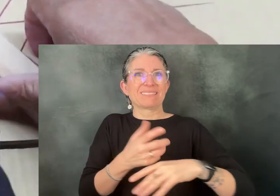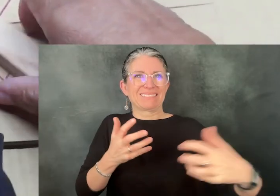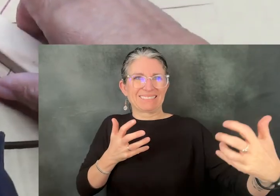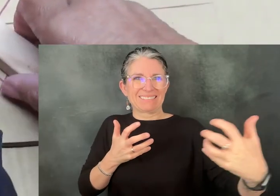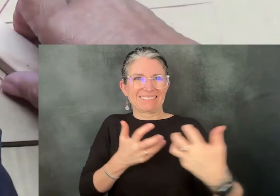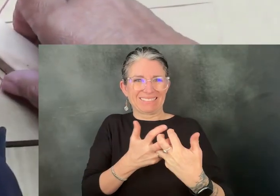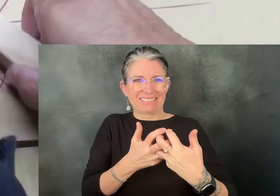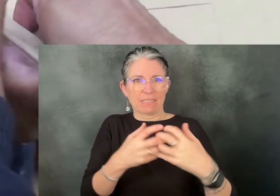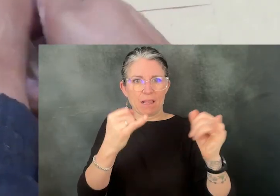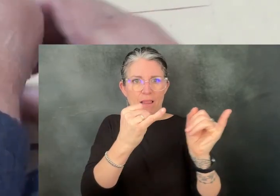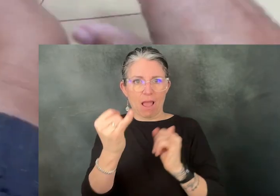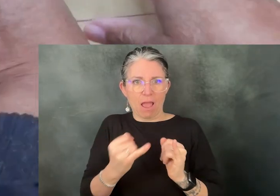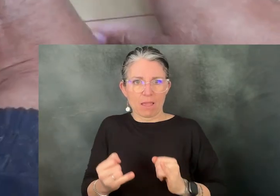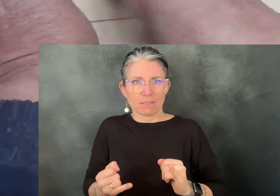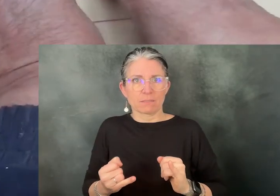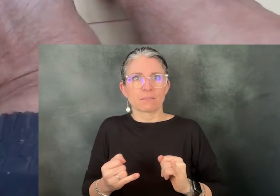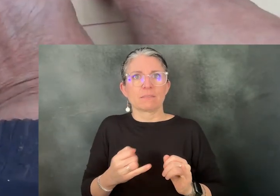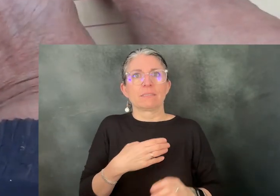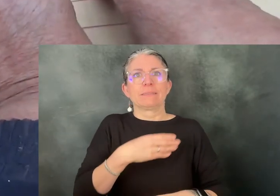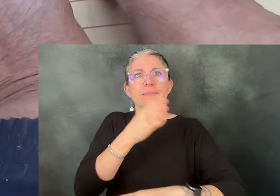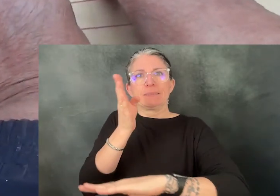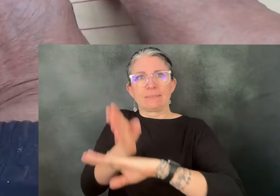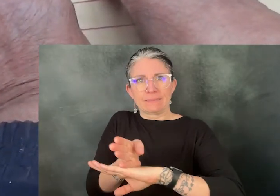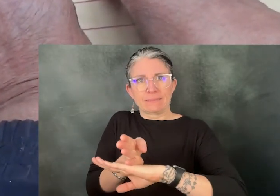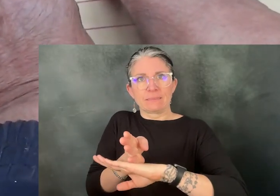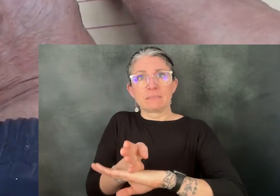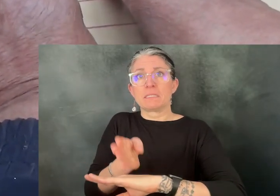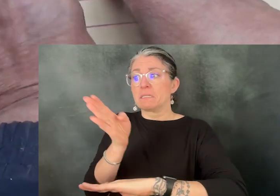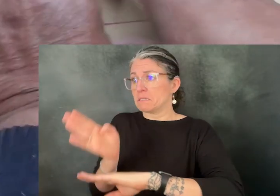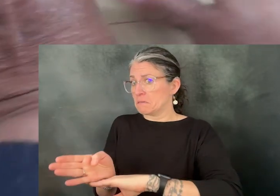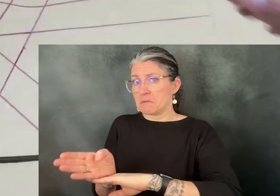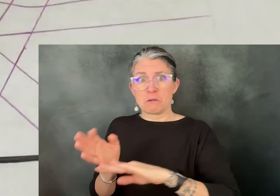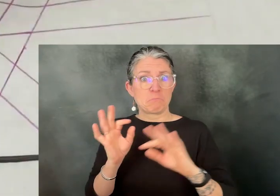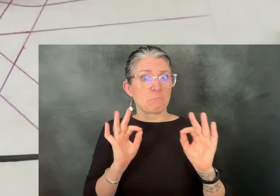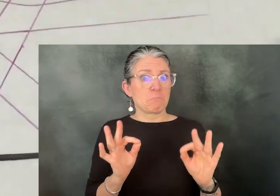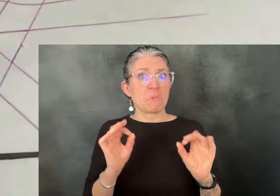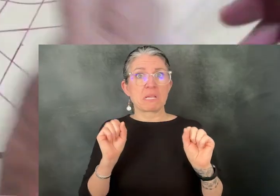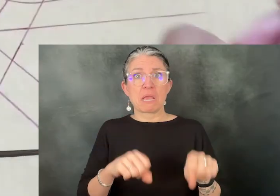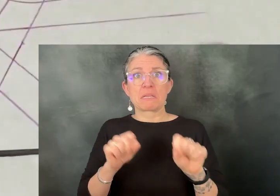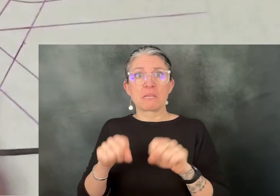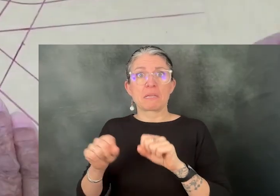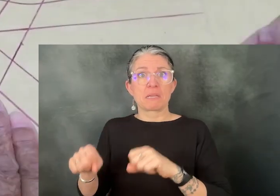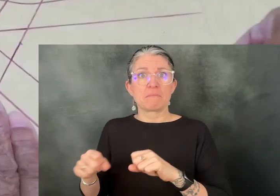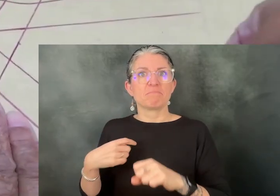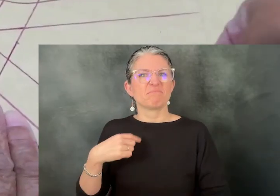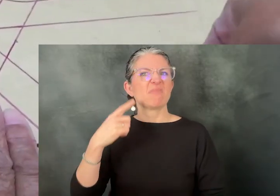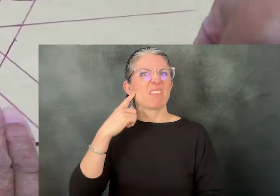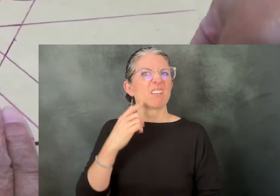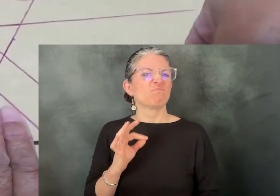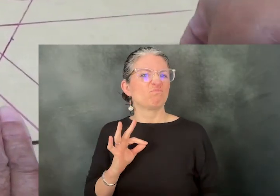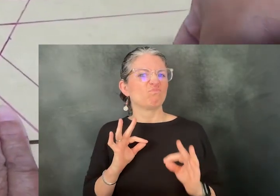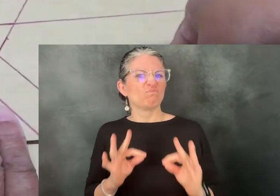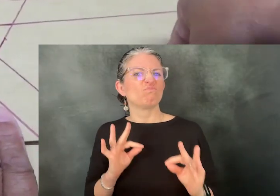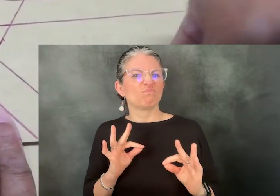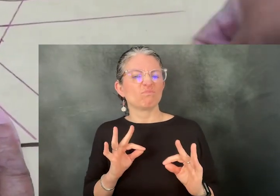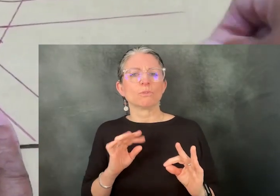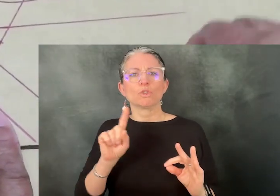cardboard. So I'm fine there. I'm fine there. I think I'm going to be okay. Is just secure